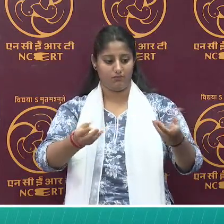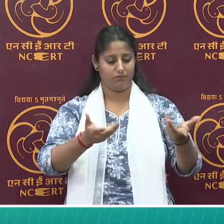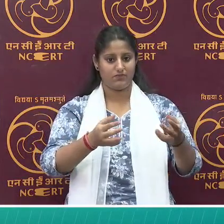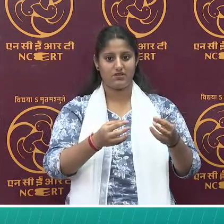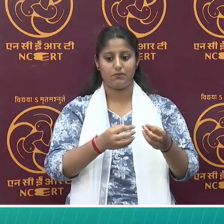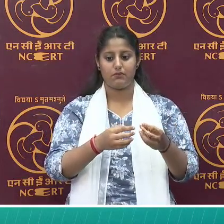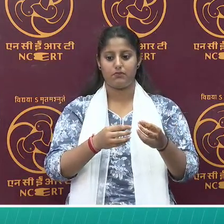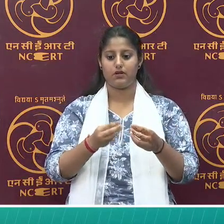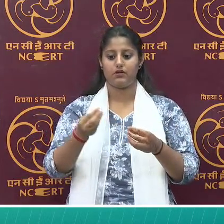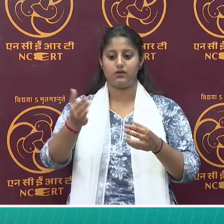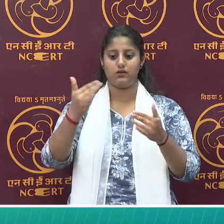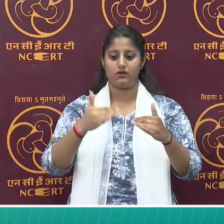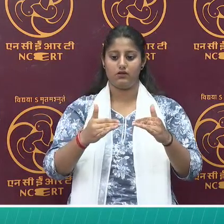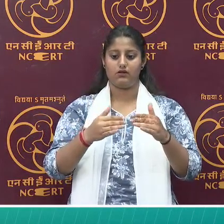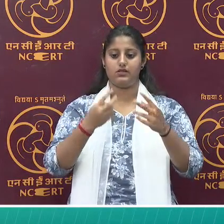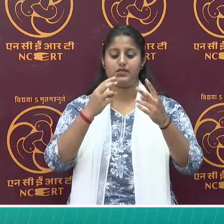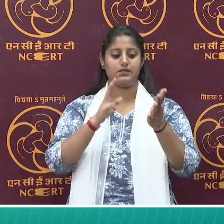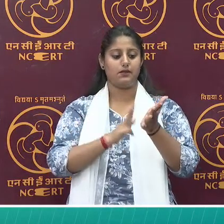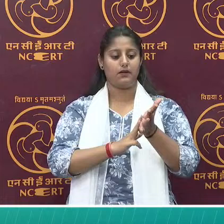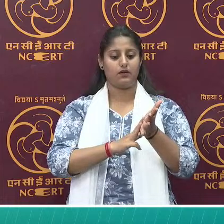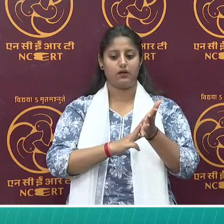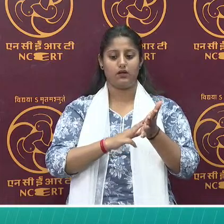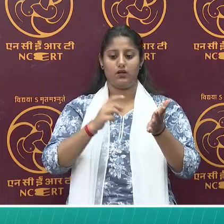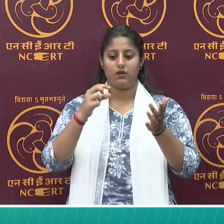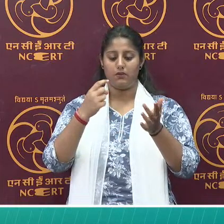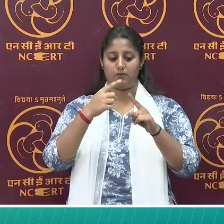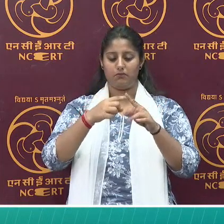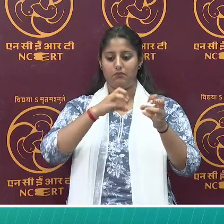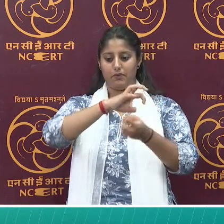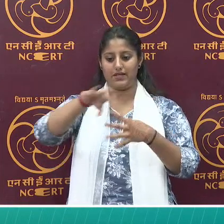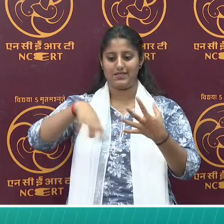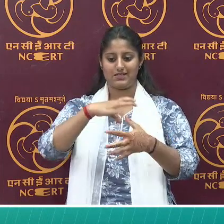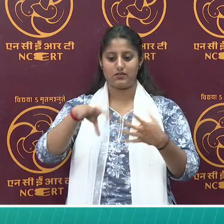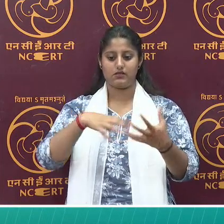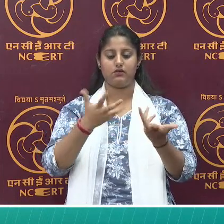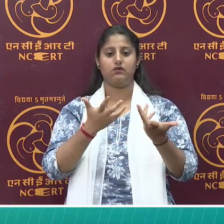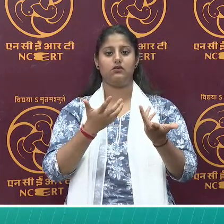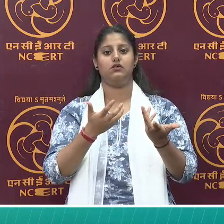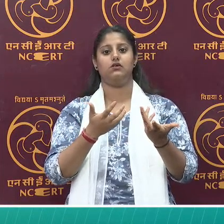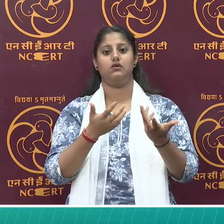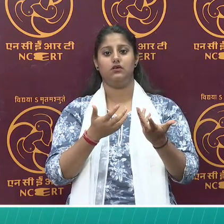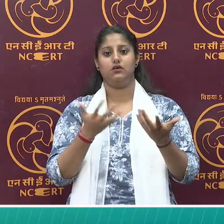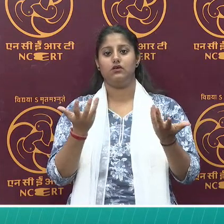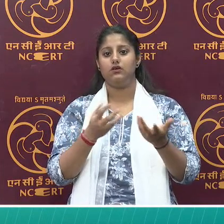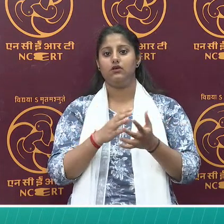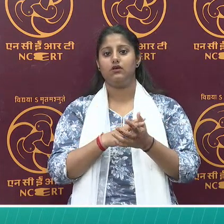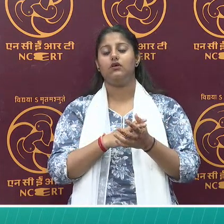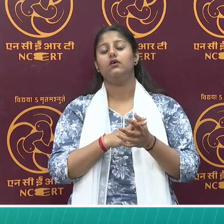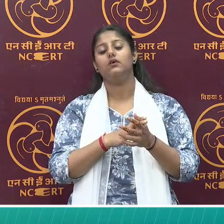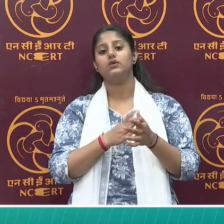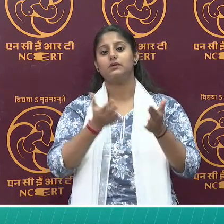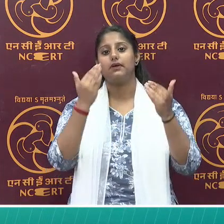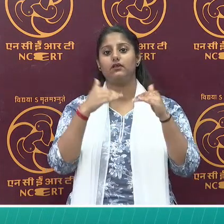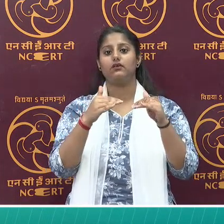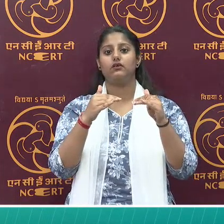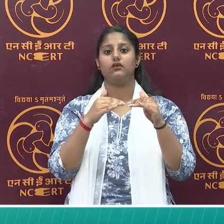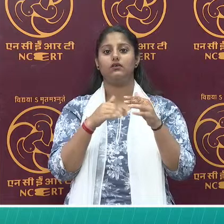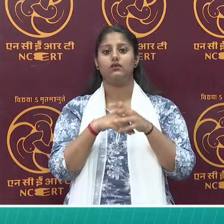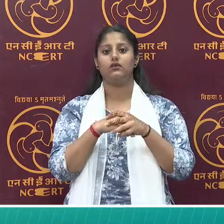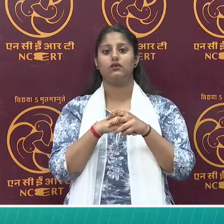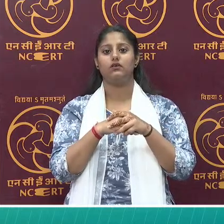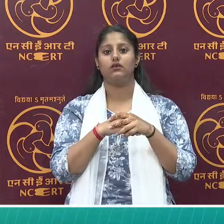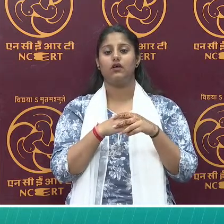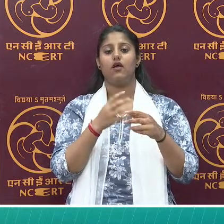plants, what they does? They enrich the soil with nitrogen. Yes. Now later to it we can grow,